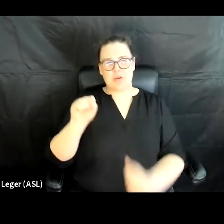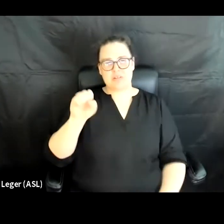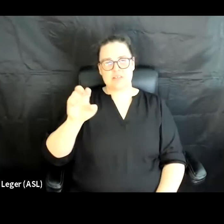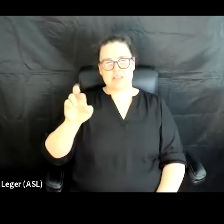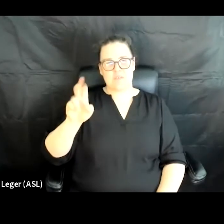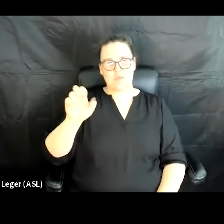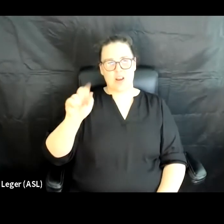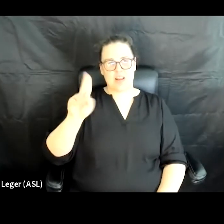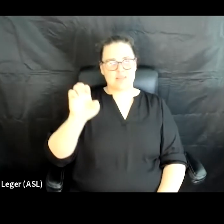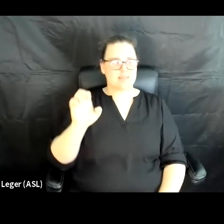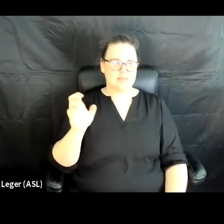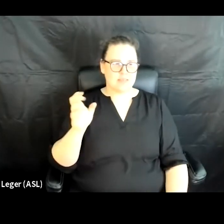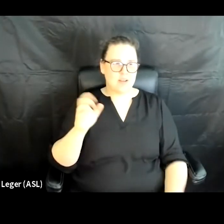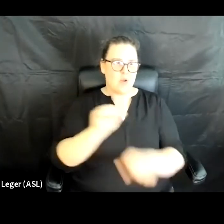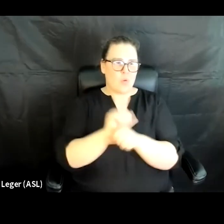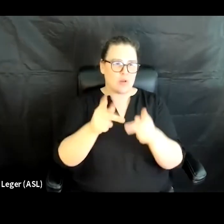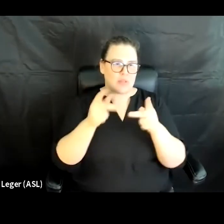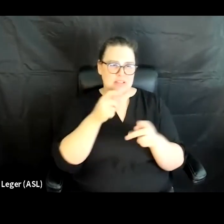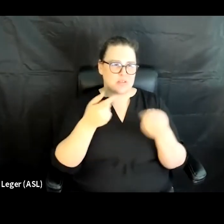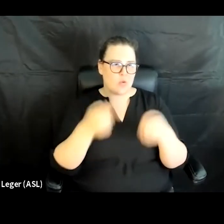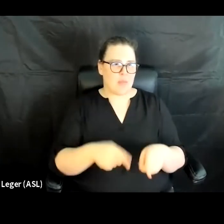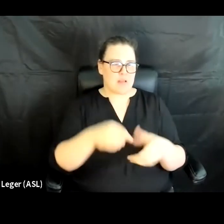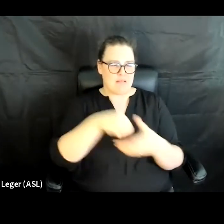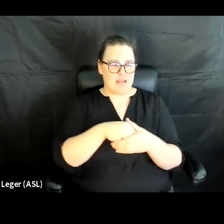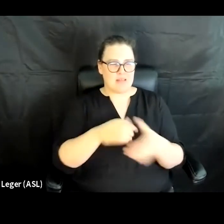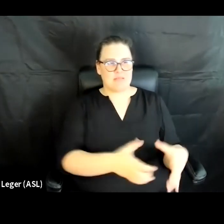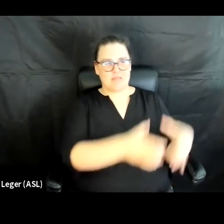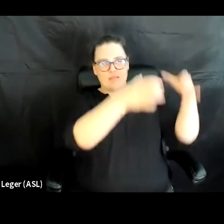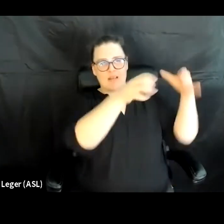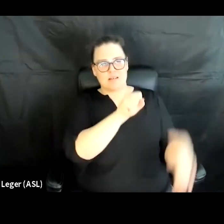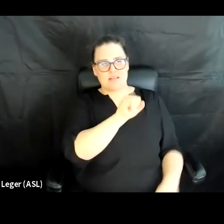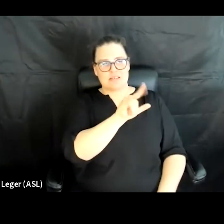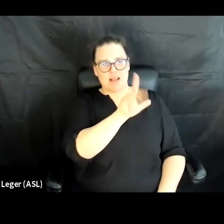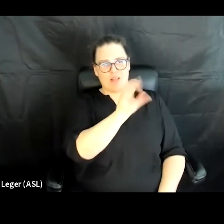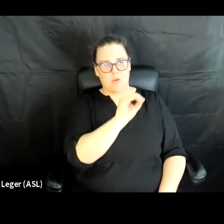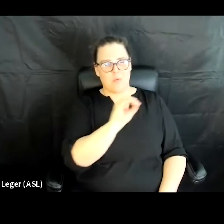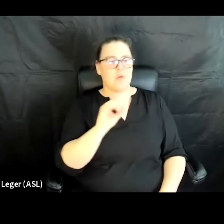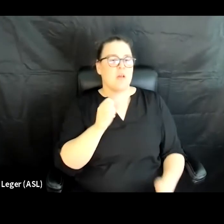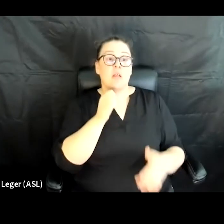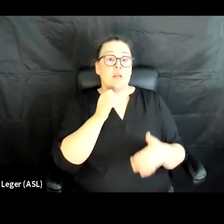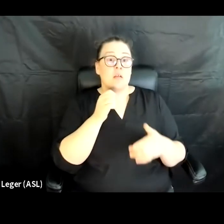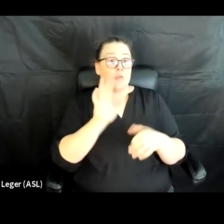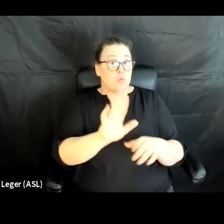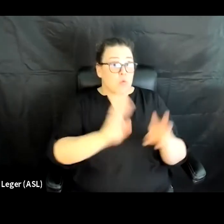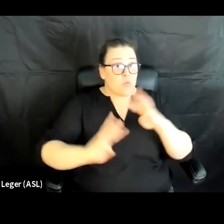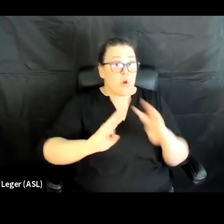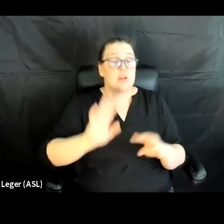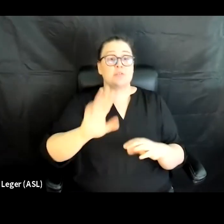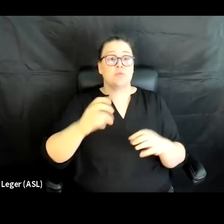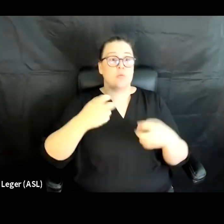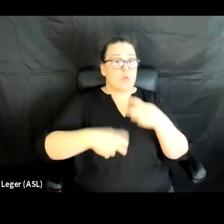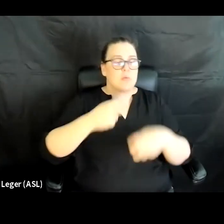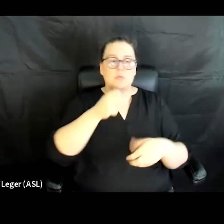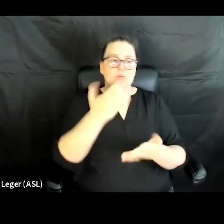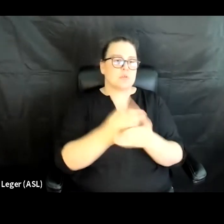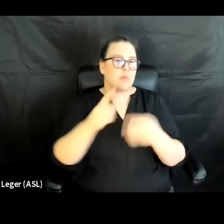thoughts and anxieties and worries and concerns and family issues, they don't stop when you walk into work. And that's why